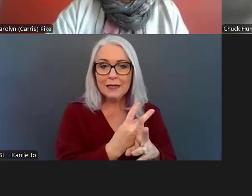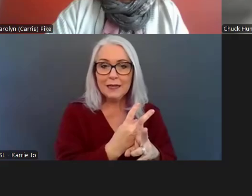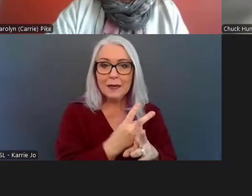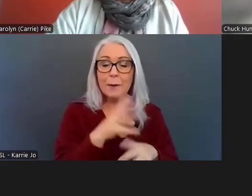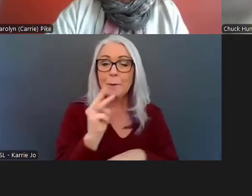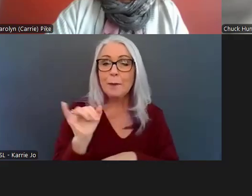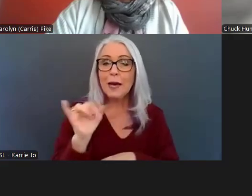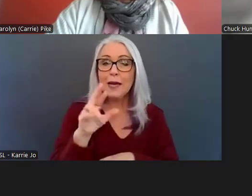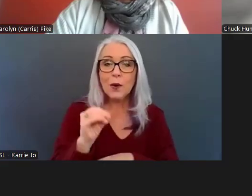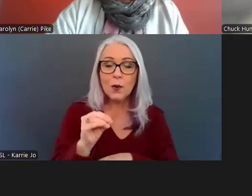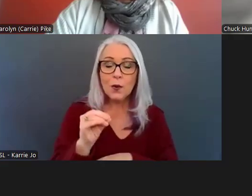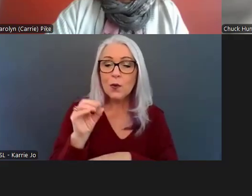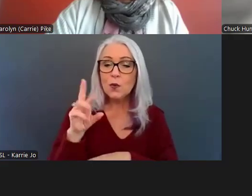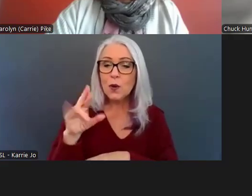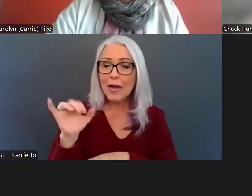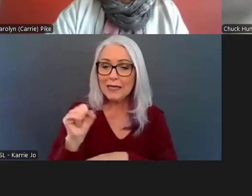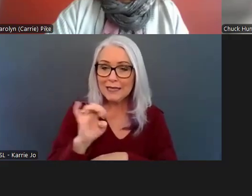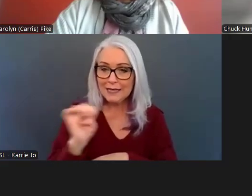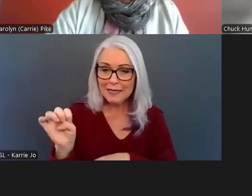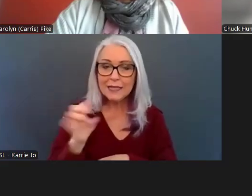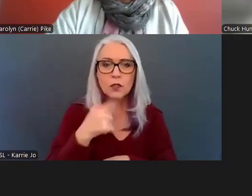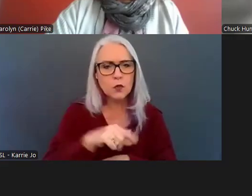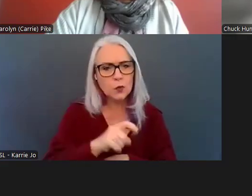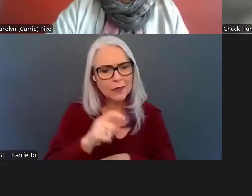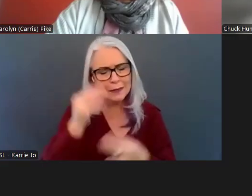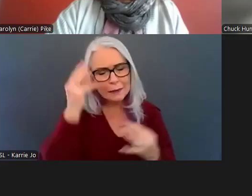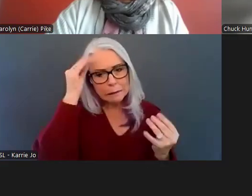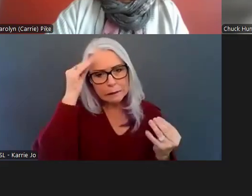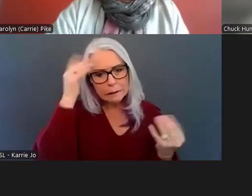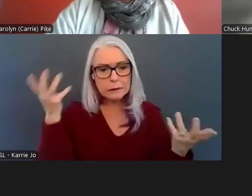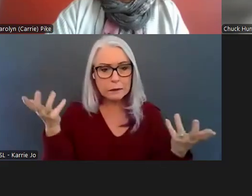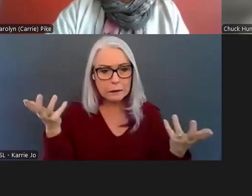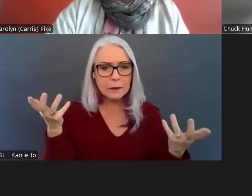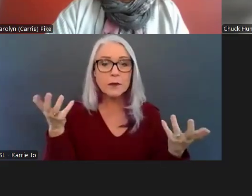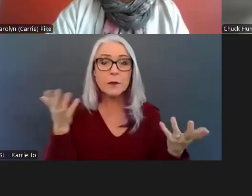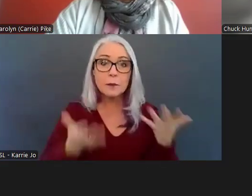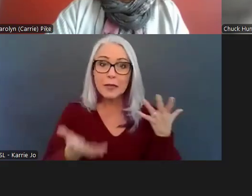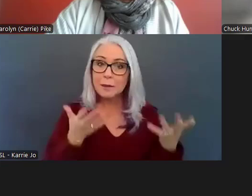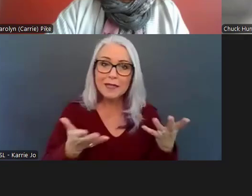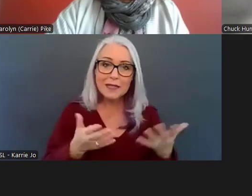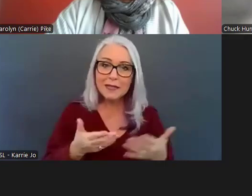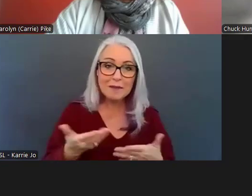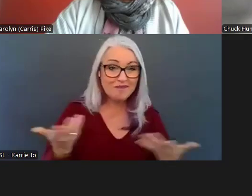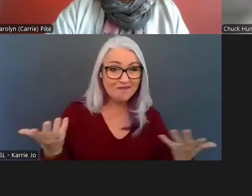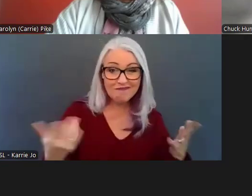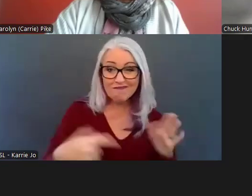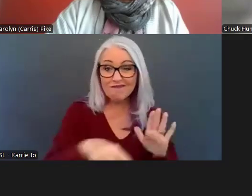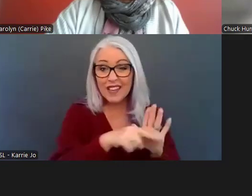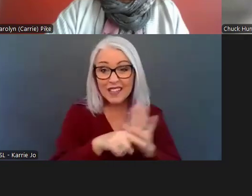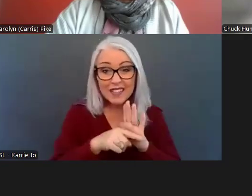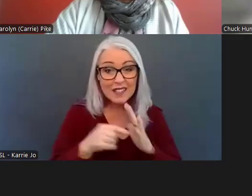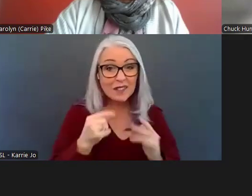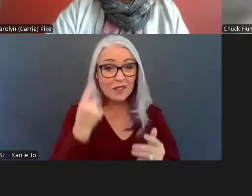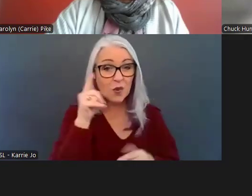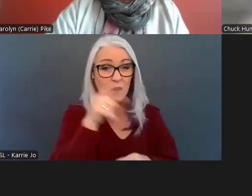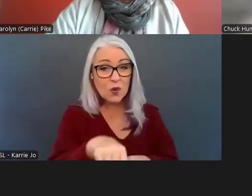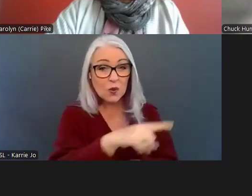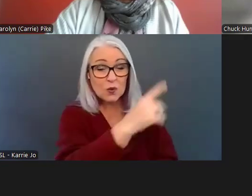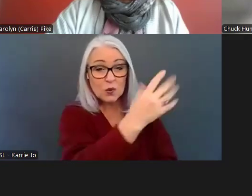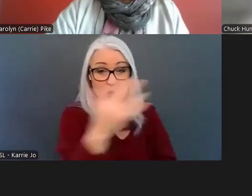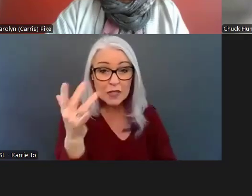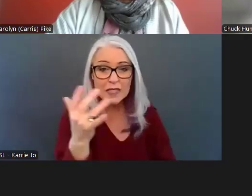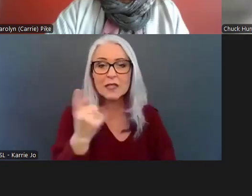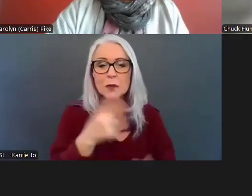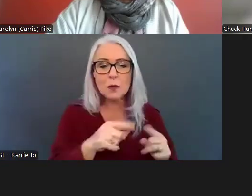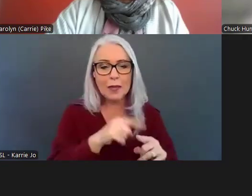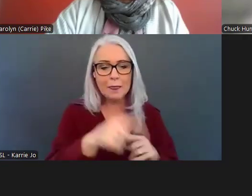you basically, need to be thinking through. There might be some, disadvantages initially for some of those trees as that, population